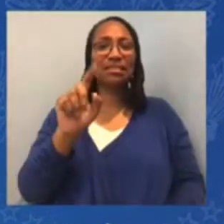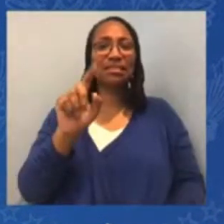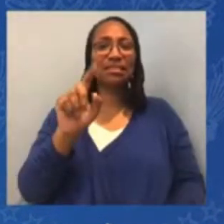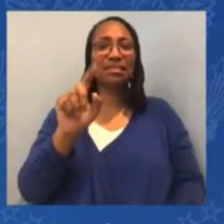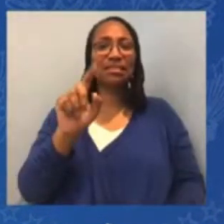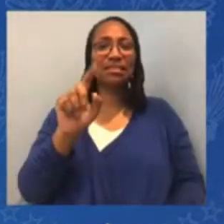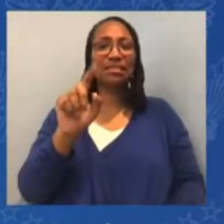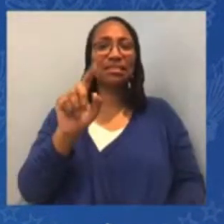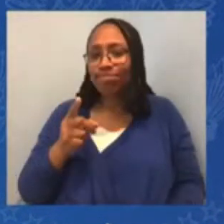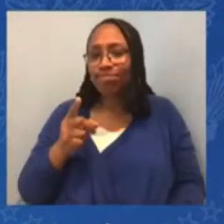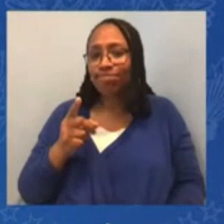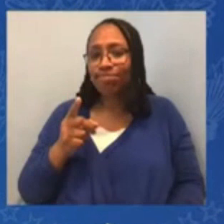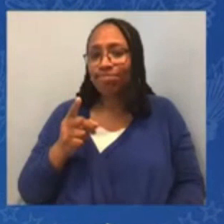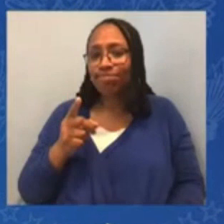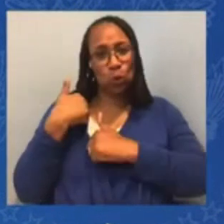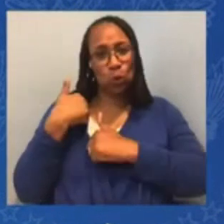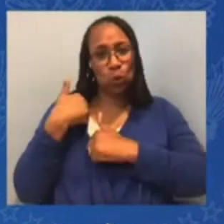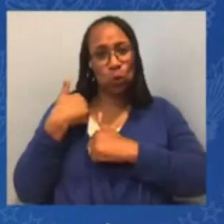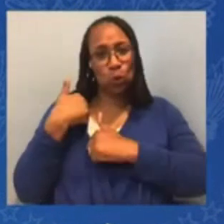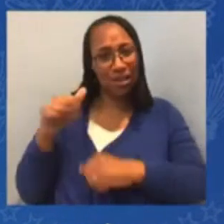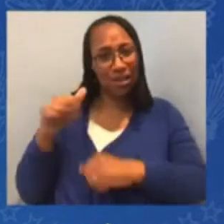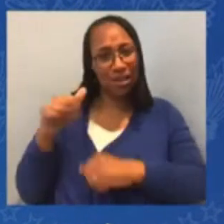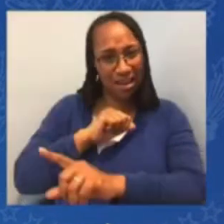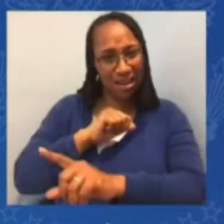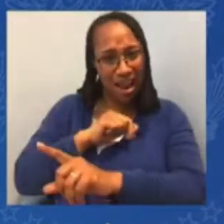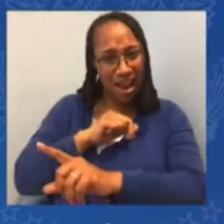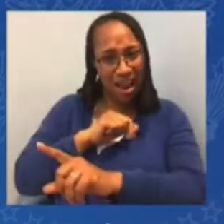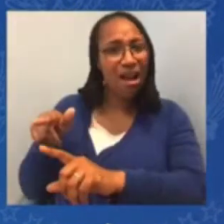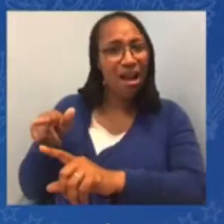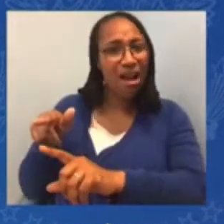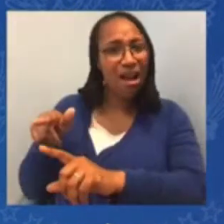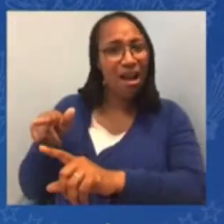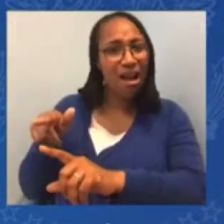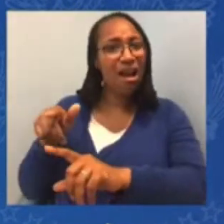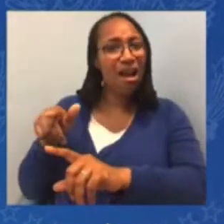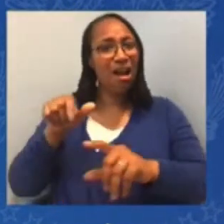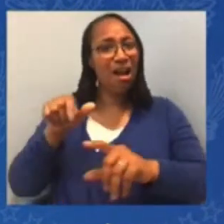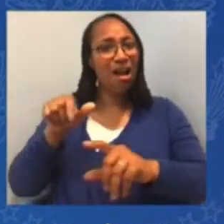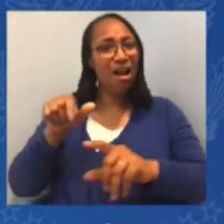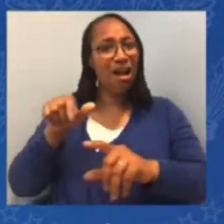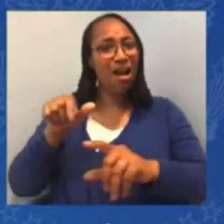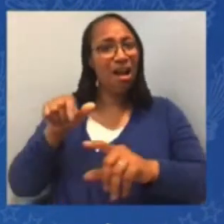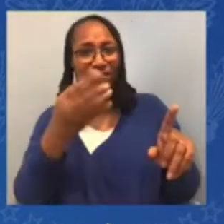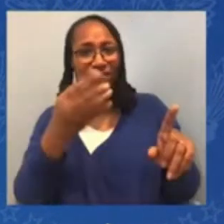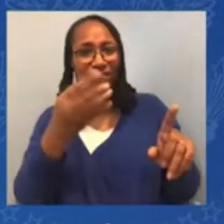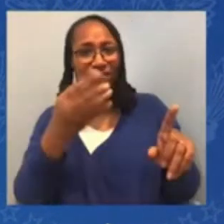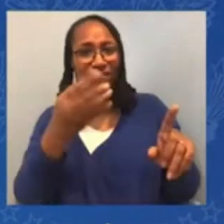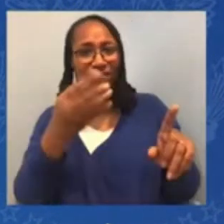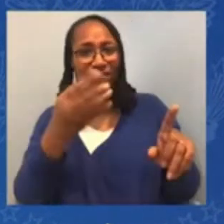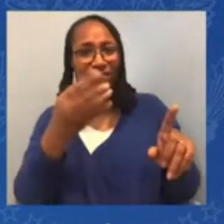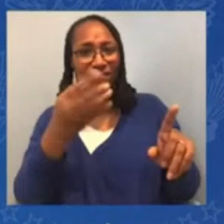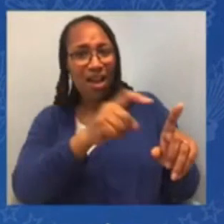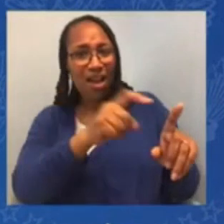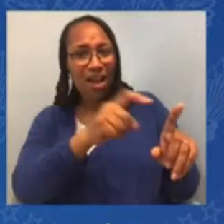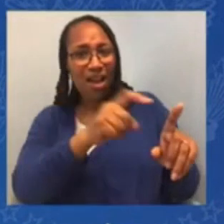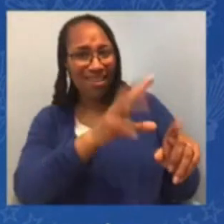fourth grade kid meets in a classroom when they have to duck and cover? No, I'm serious.